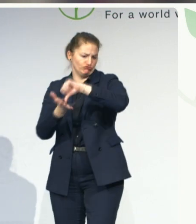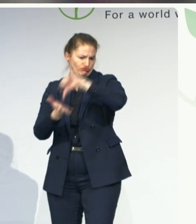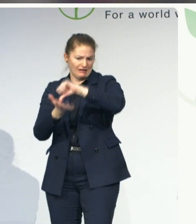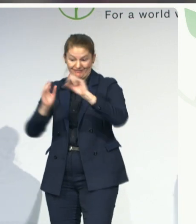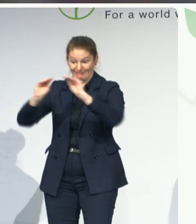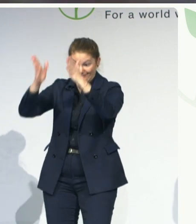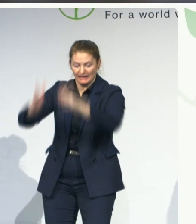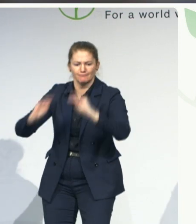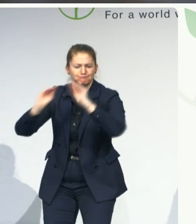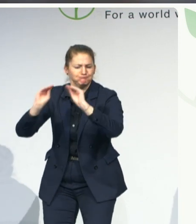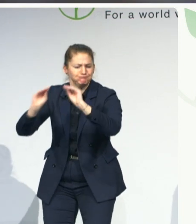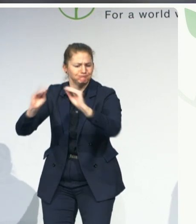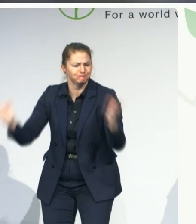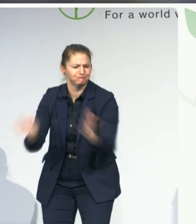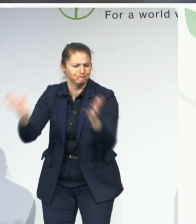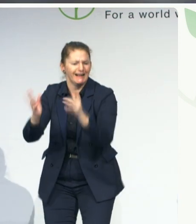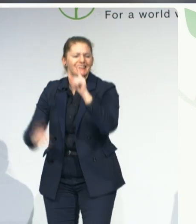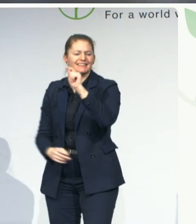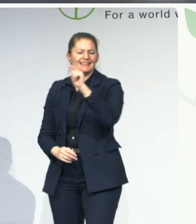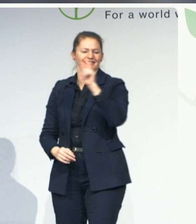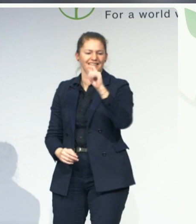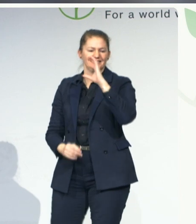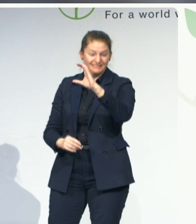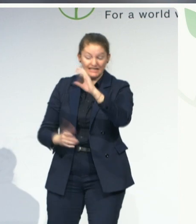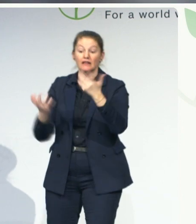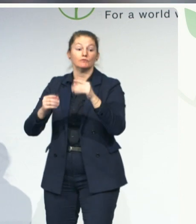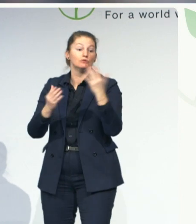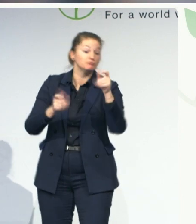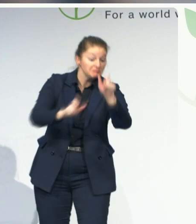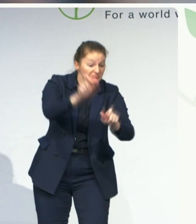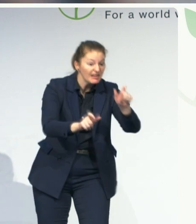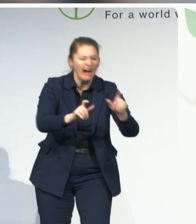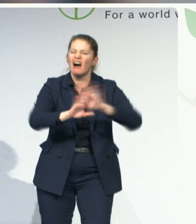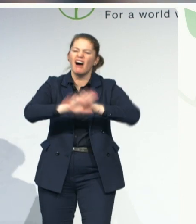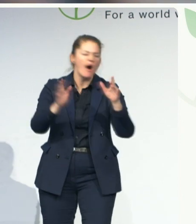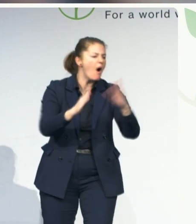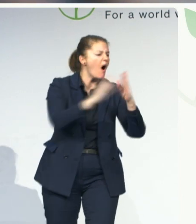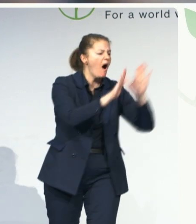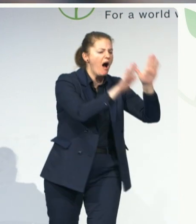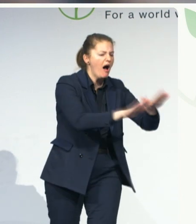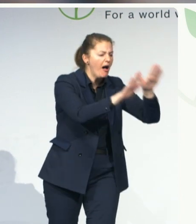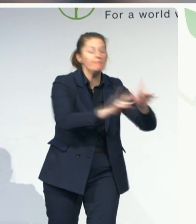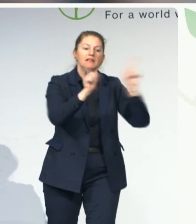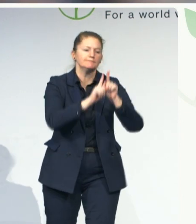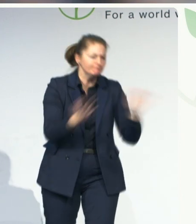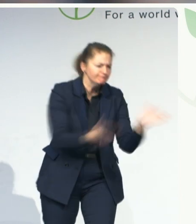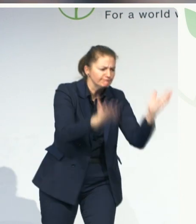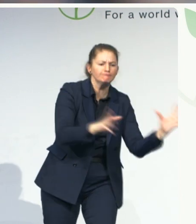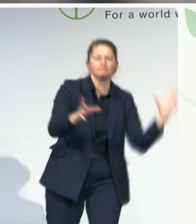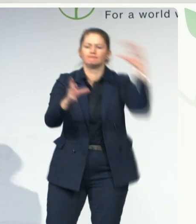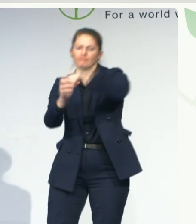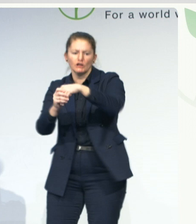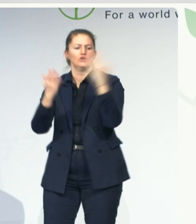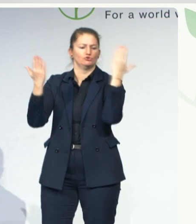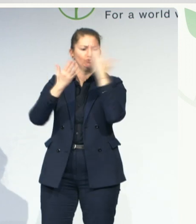The organization collaborates with parents, schools, community-based organizations, and government agencies to